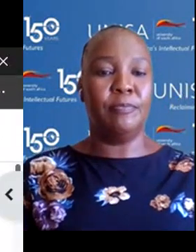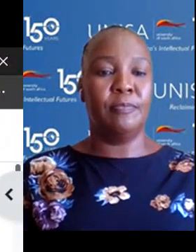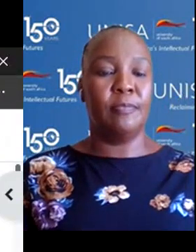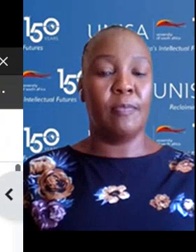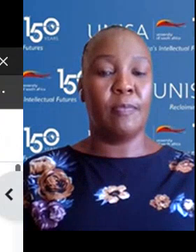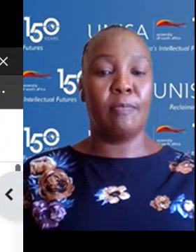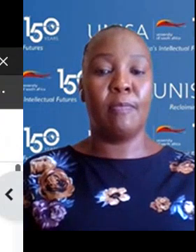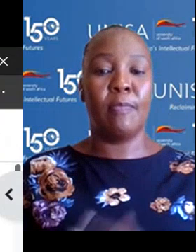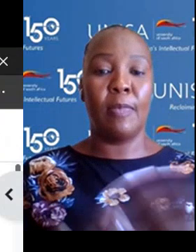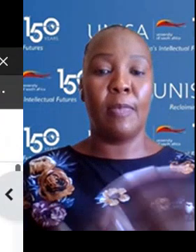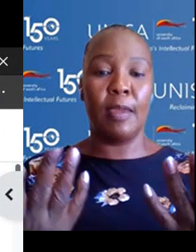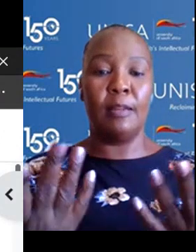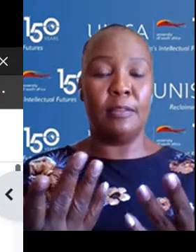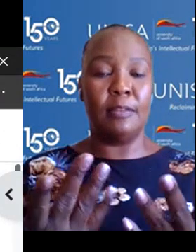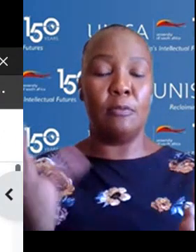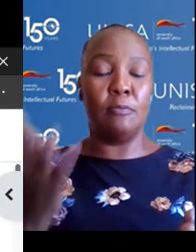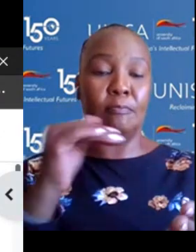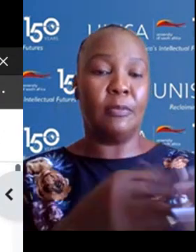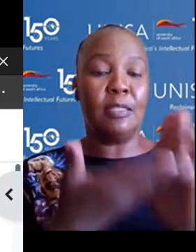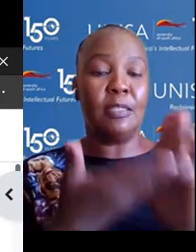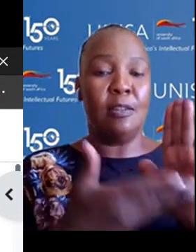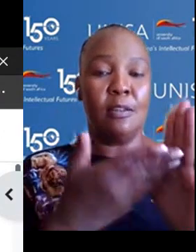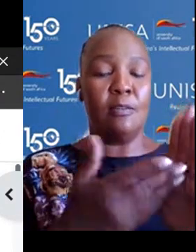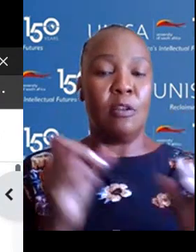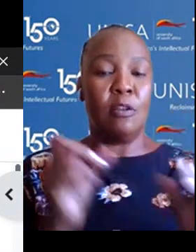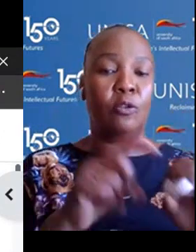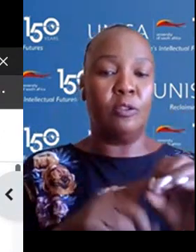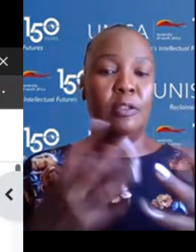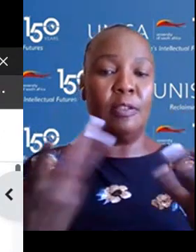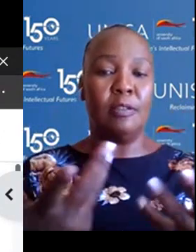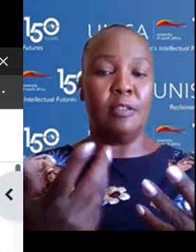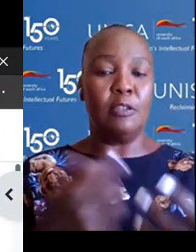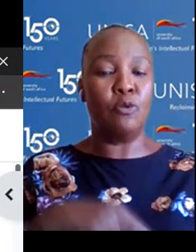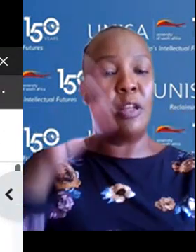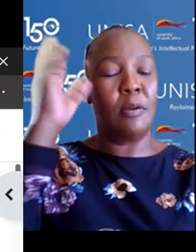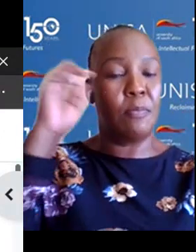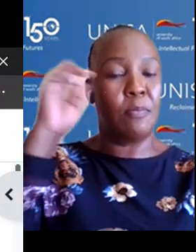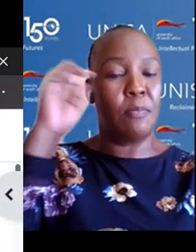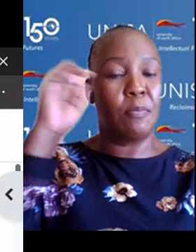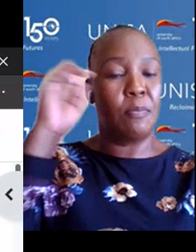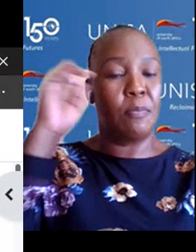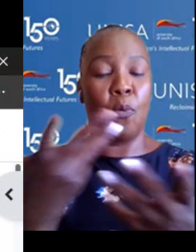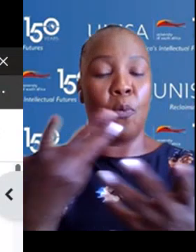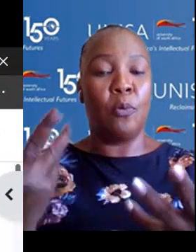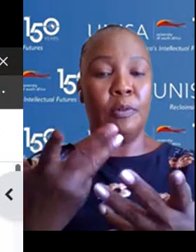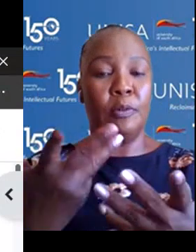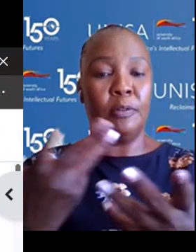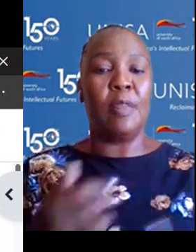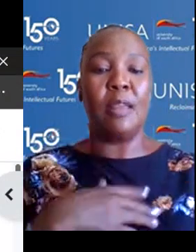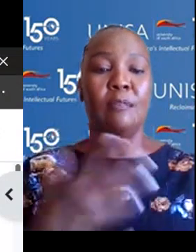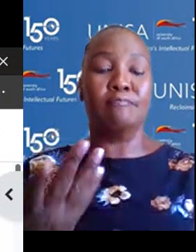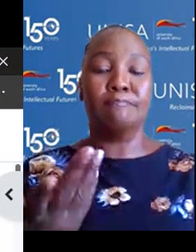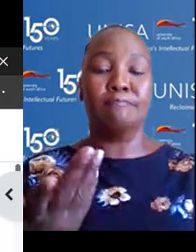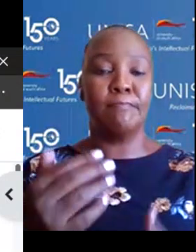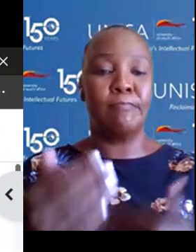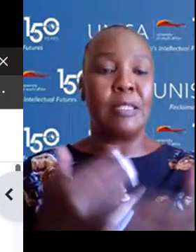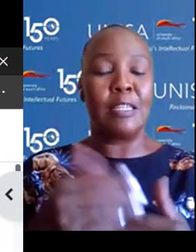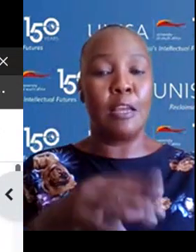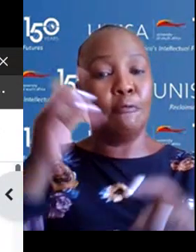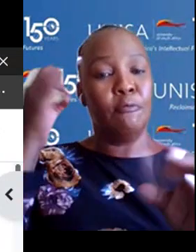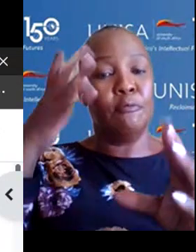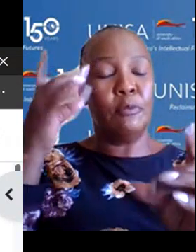All right, then it's going to take me in because I've already joined it, and hence it's going to remember where I am. And there we go, guys. There's all the information